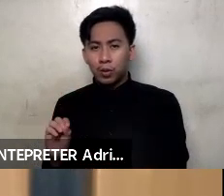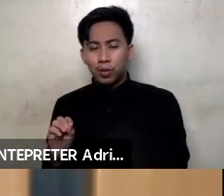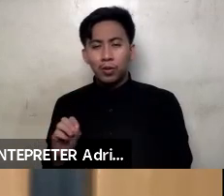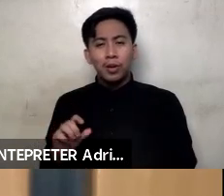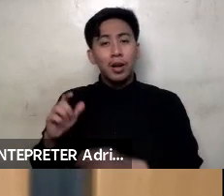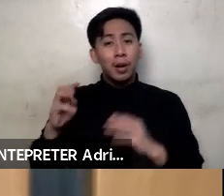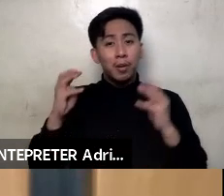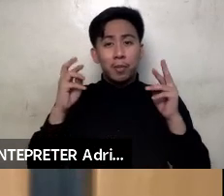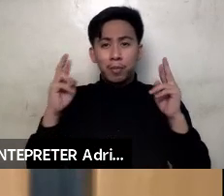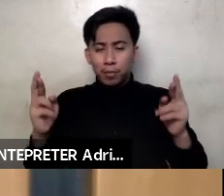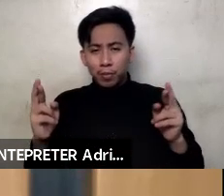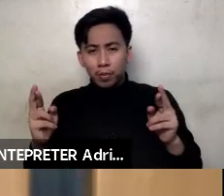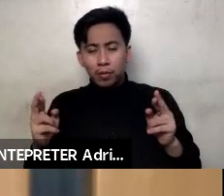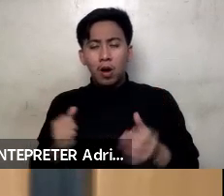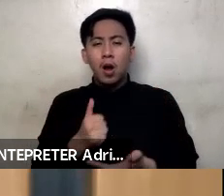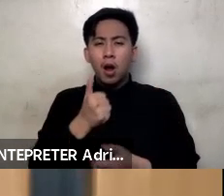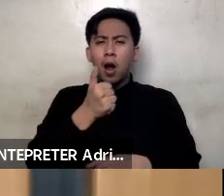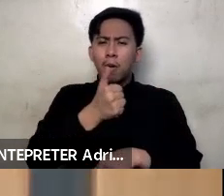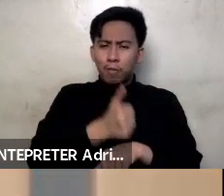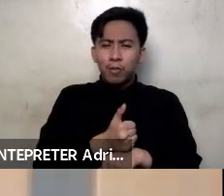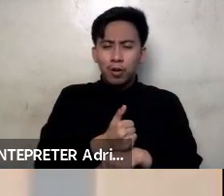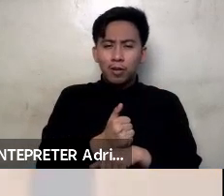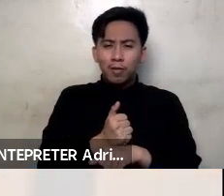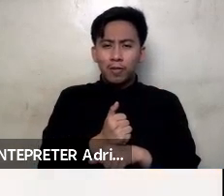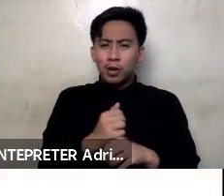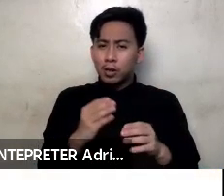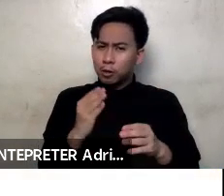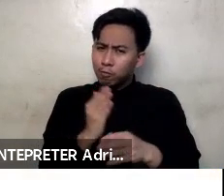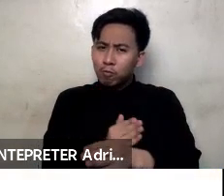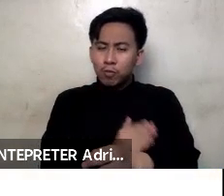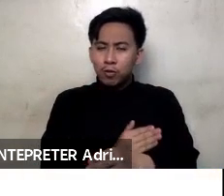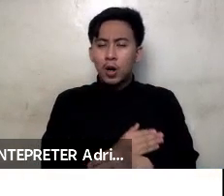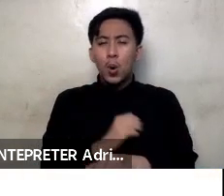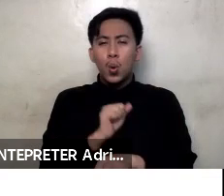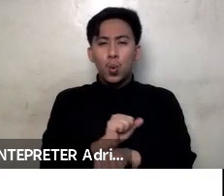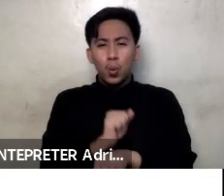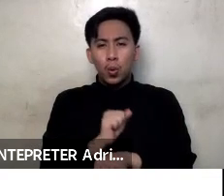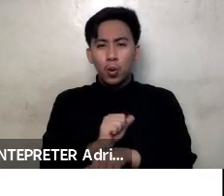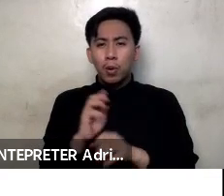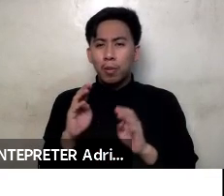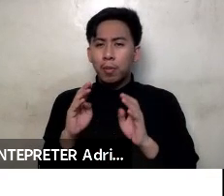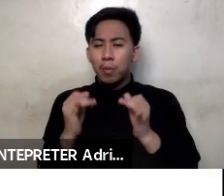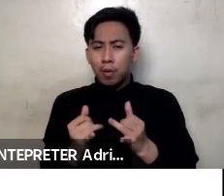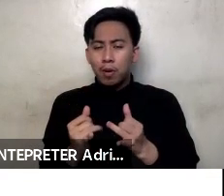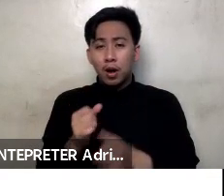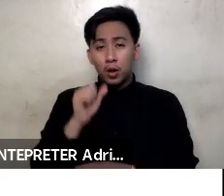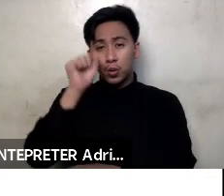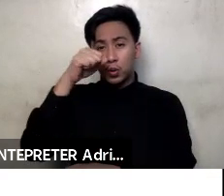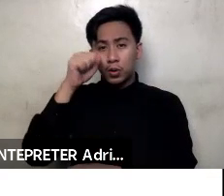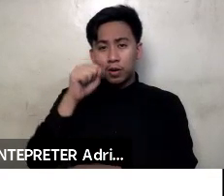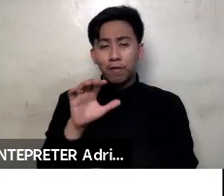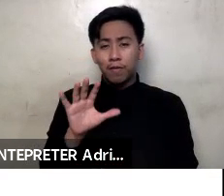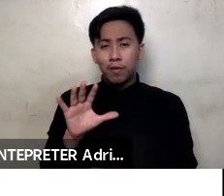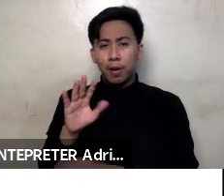Angelo Montilla approved the upgrading of job order status of 5 barangay nutrition scholars and